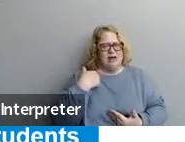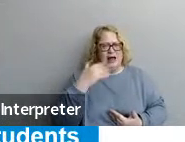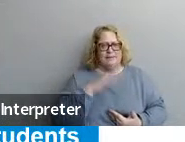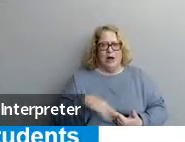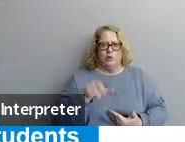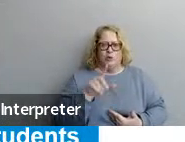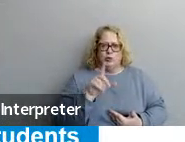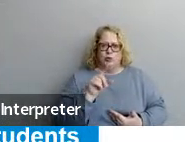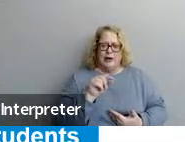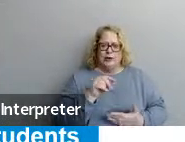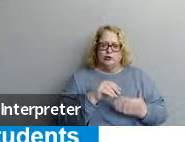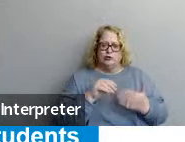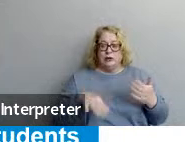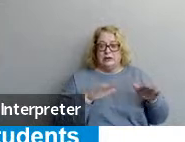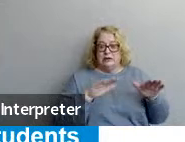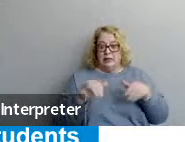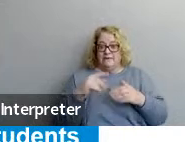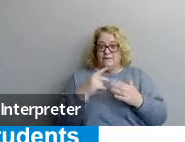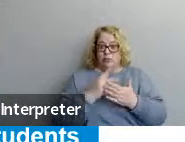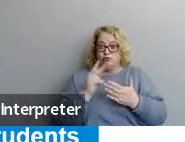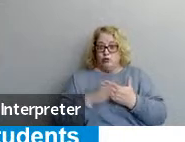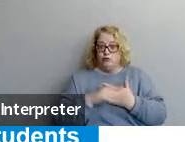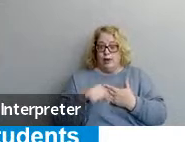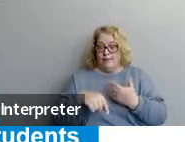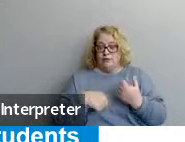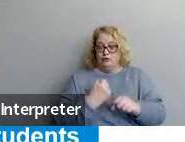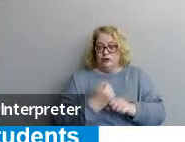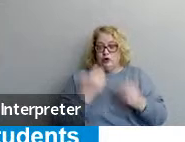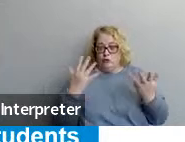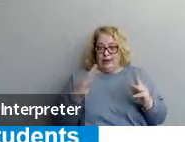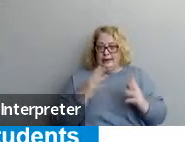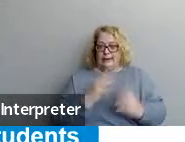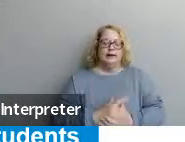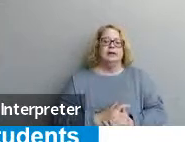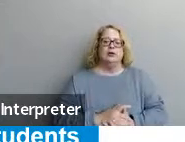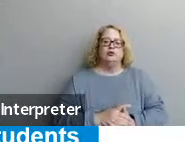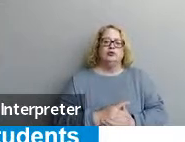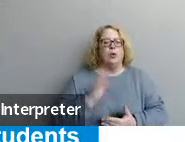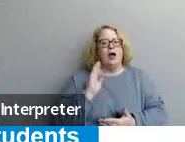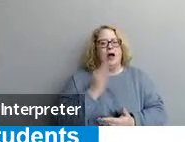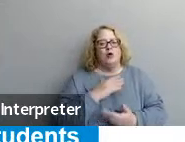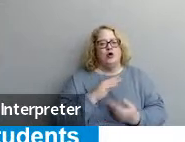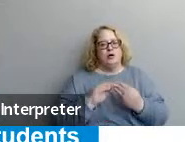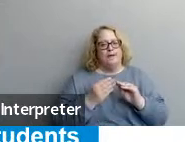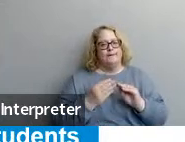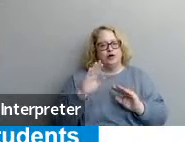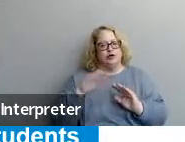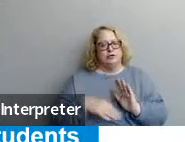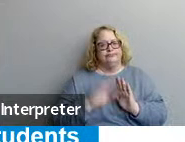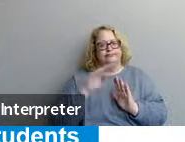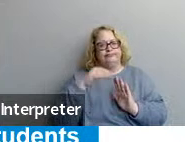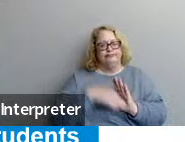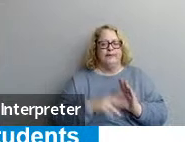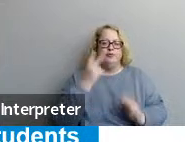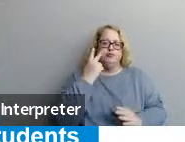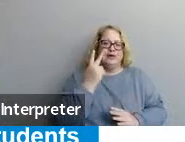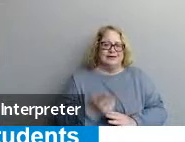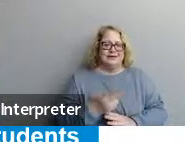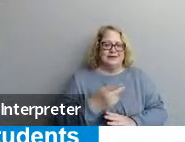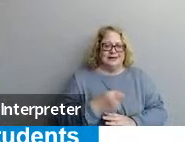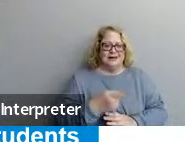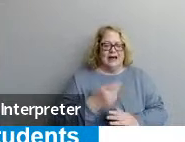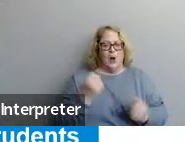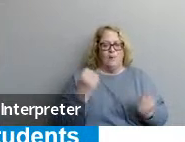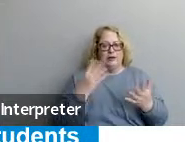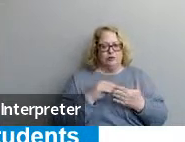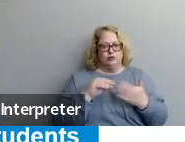20 students exit the program already this year. So at any given point in time, our numbers do fluctuate, but you can see here the numbers